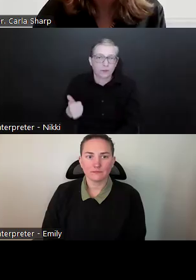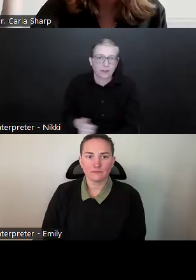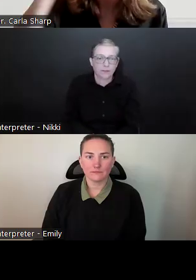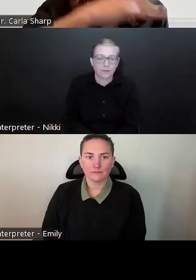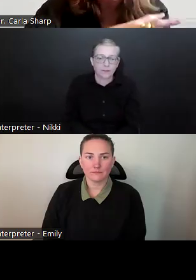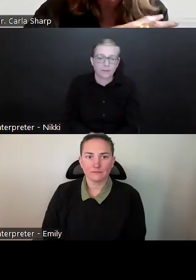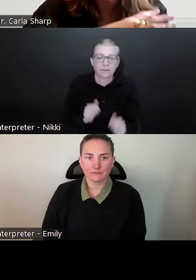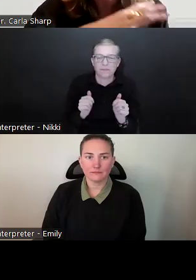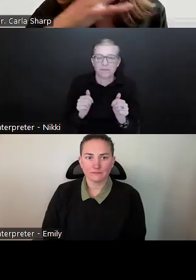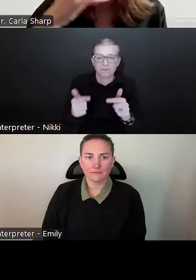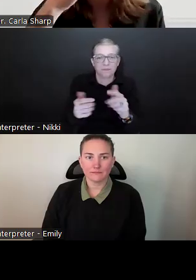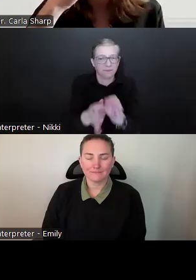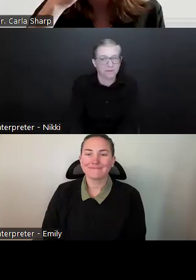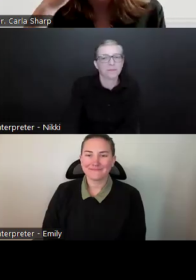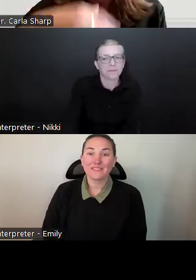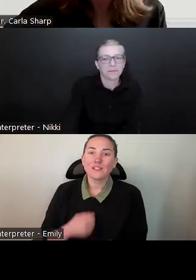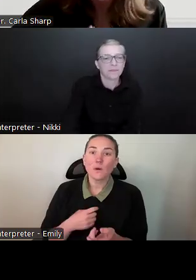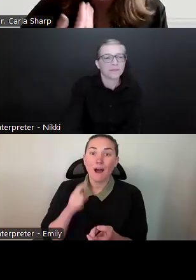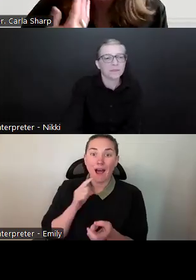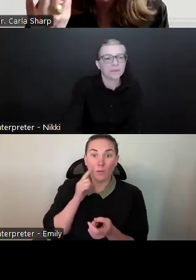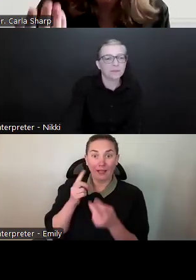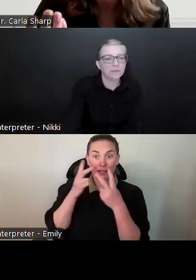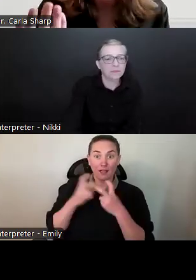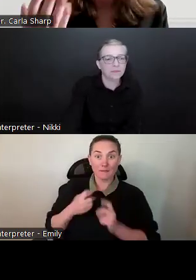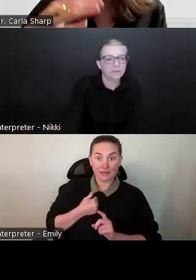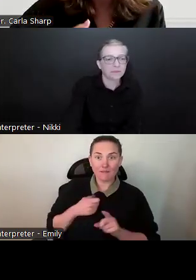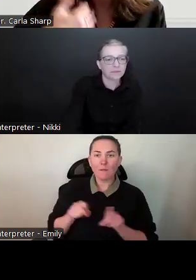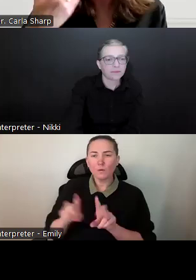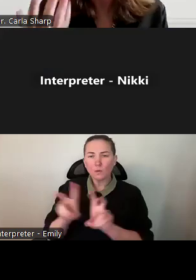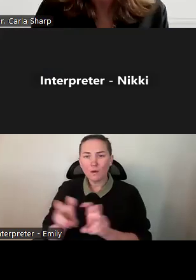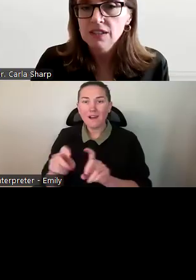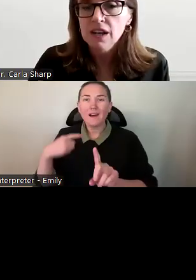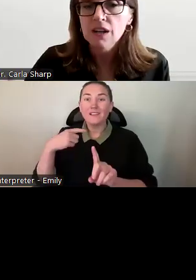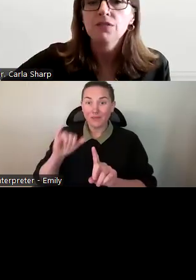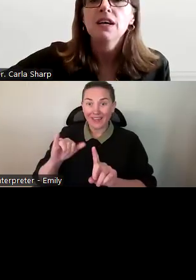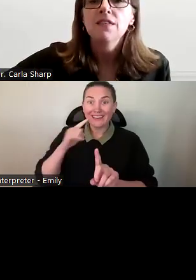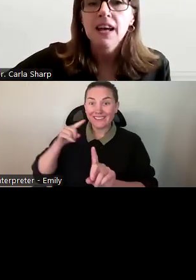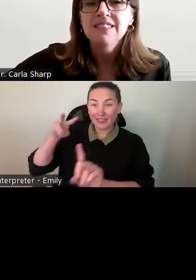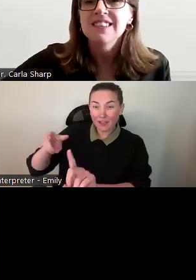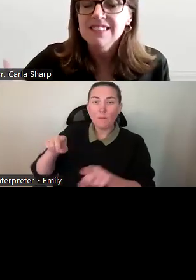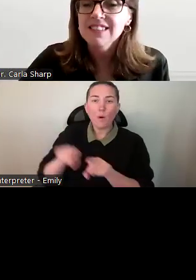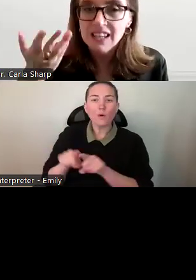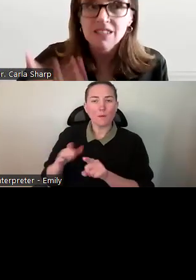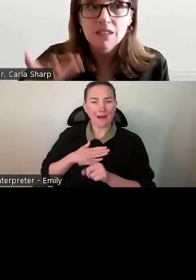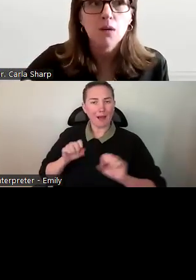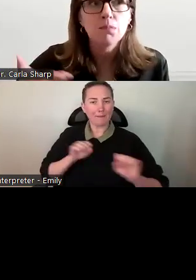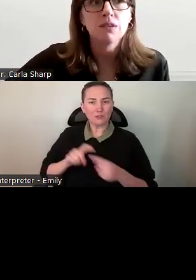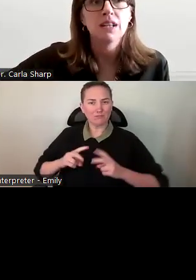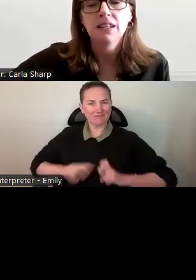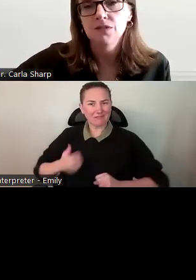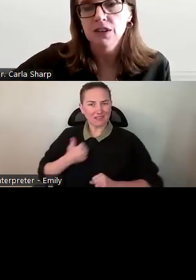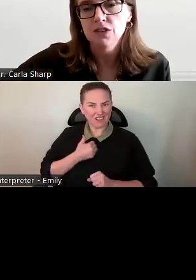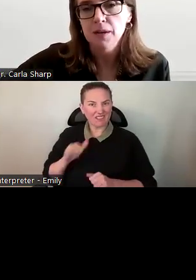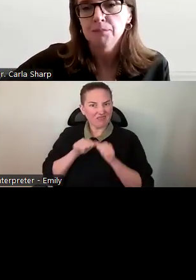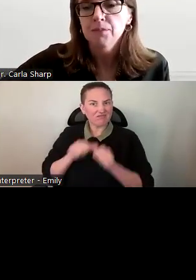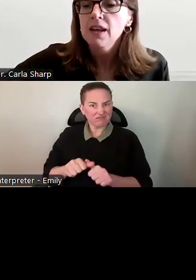mentalizing from others, but also our own capacity to reflect on the self that sustains our